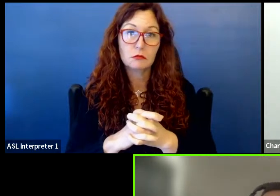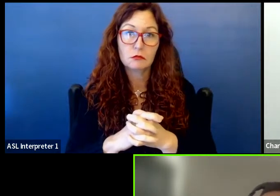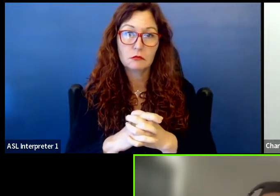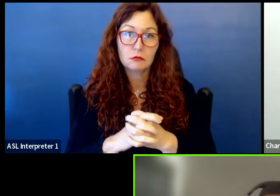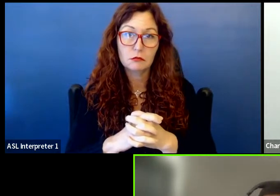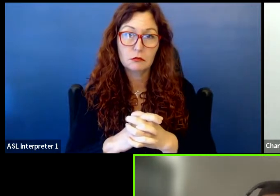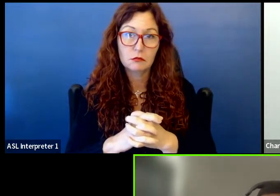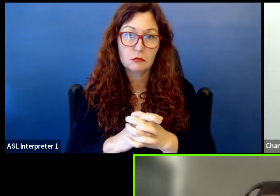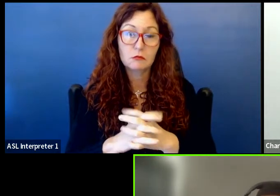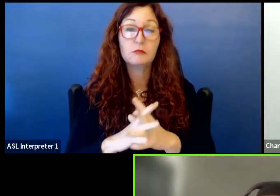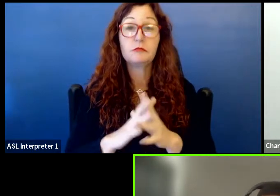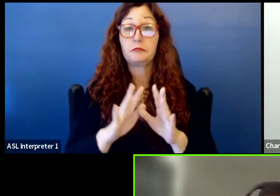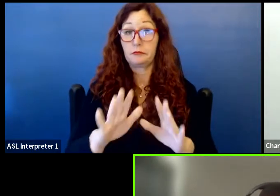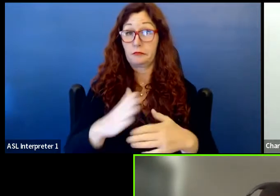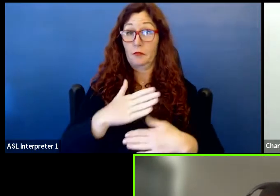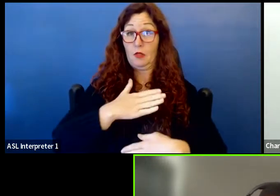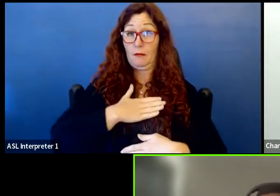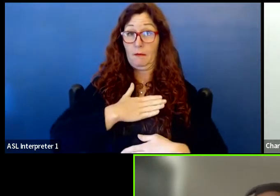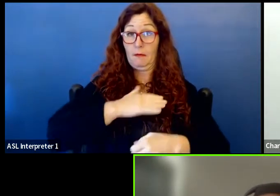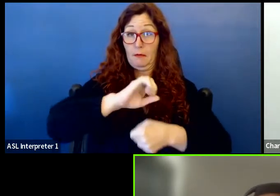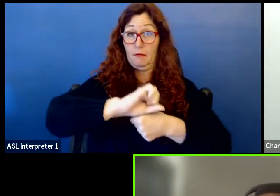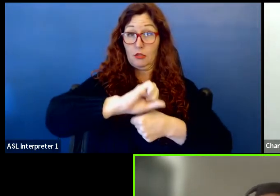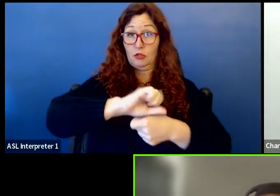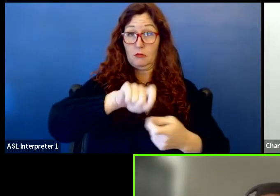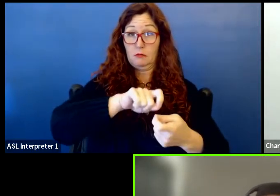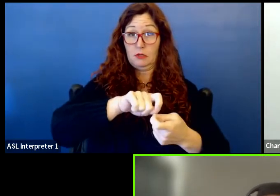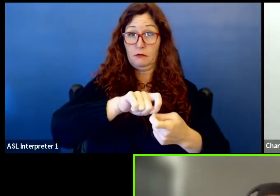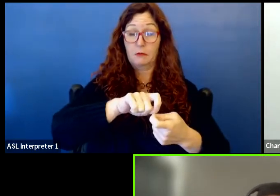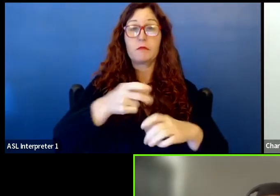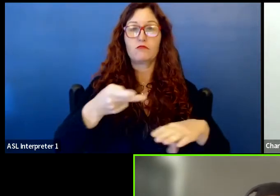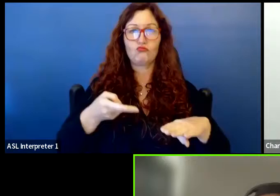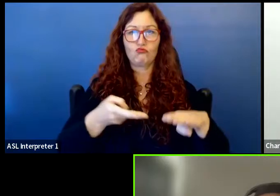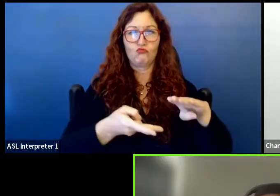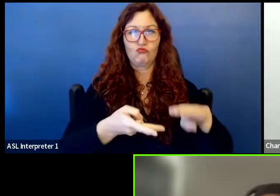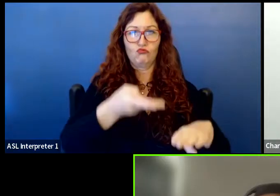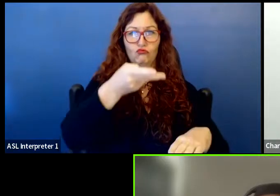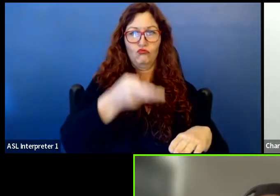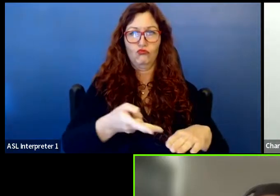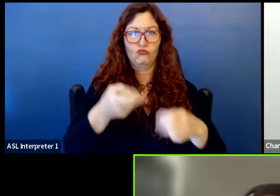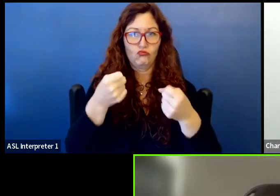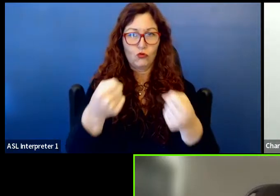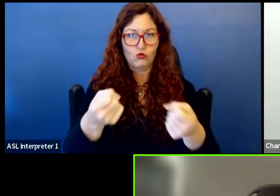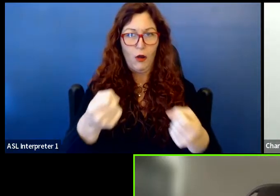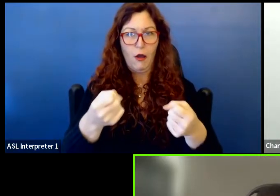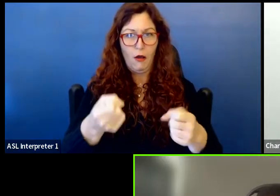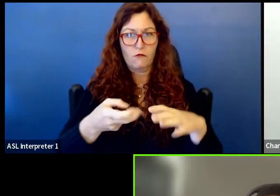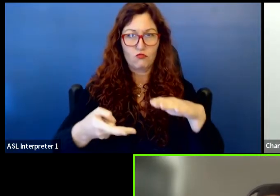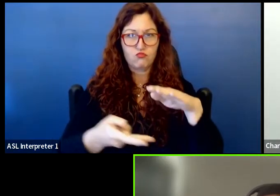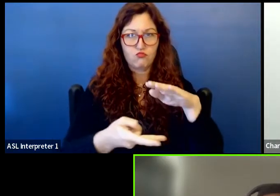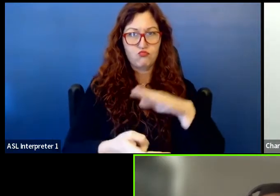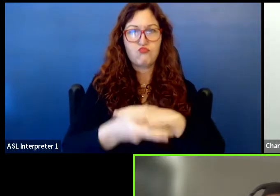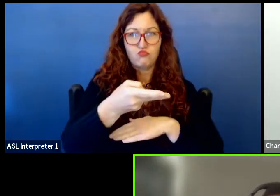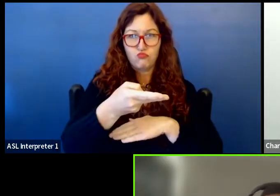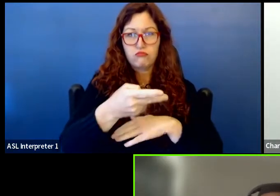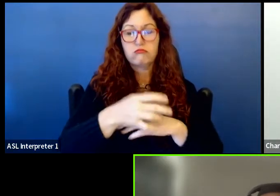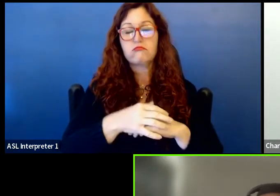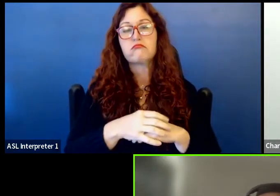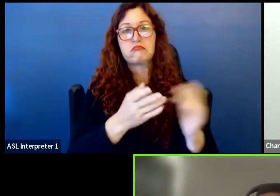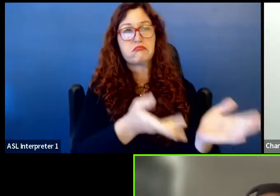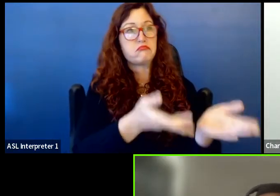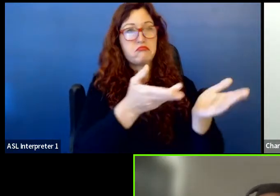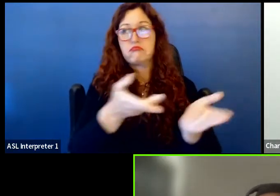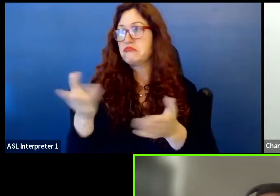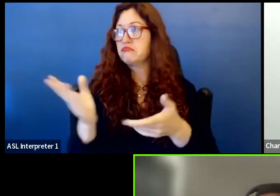the position i was in i was a fort lift operator expediting materials to and